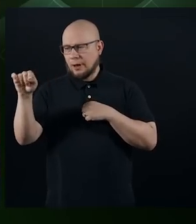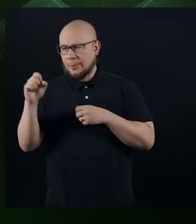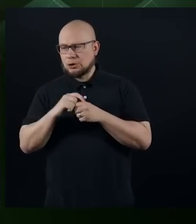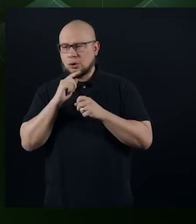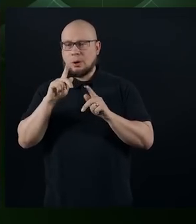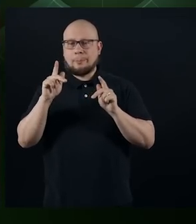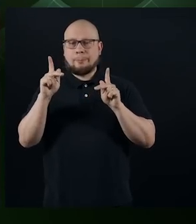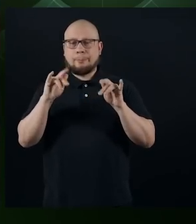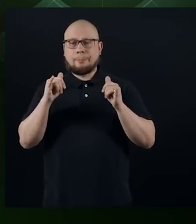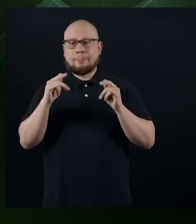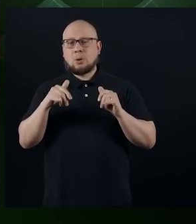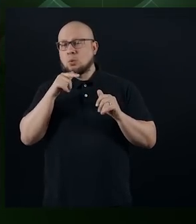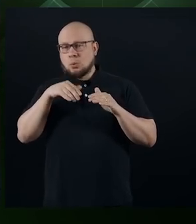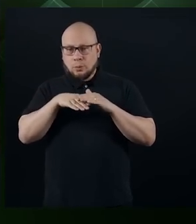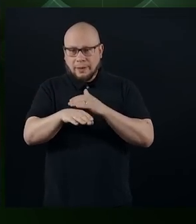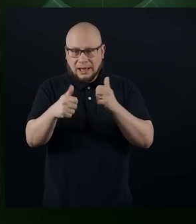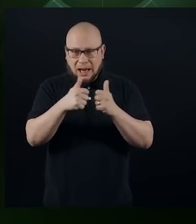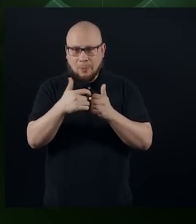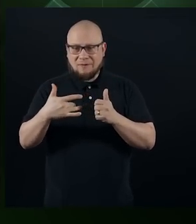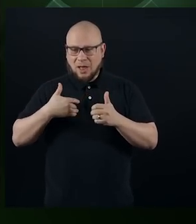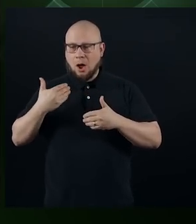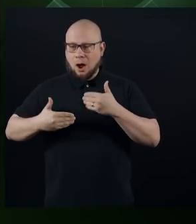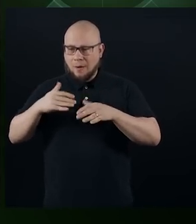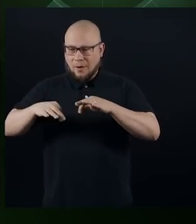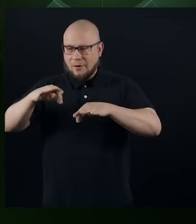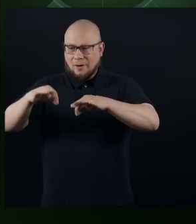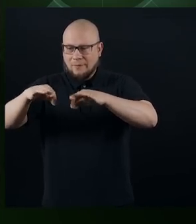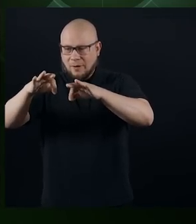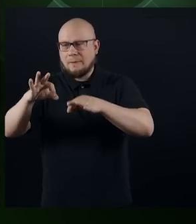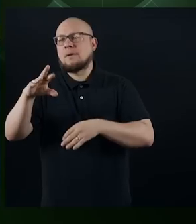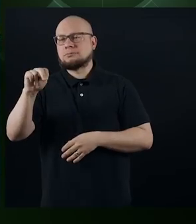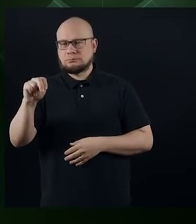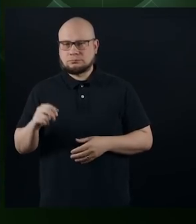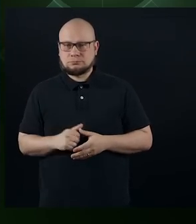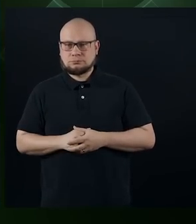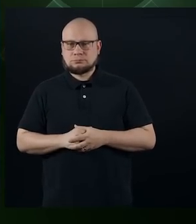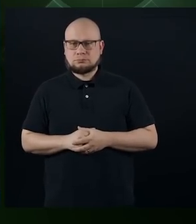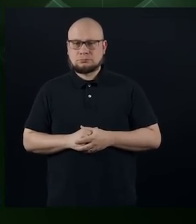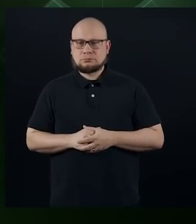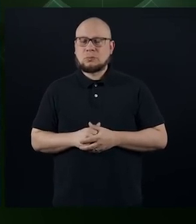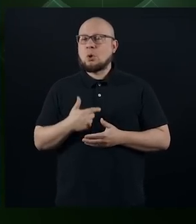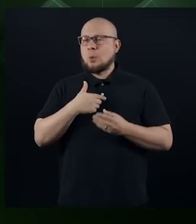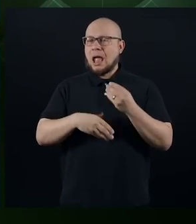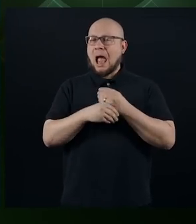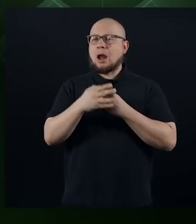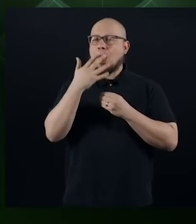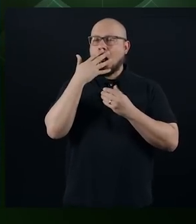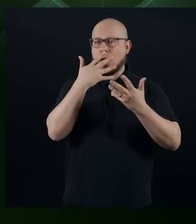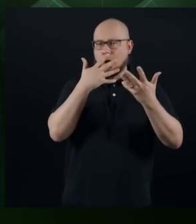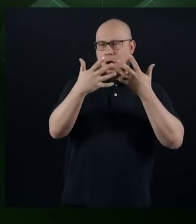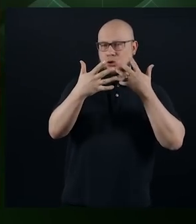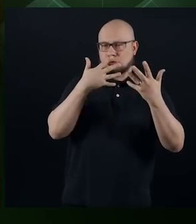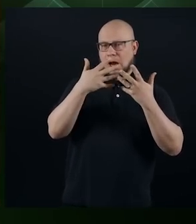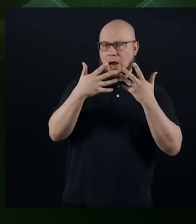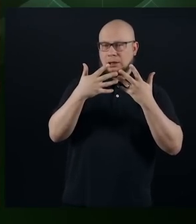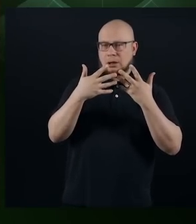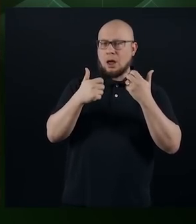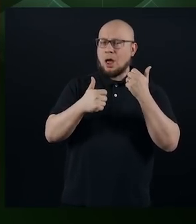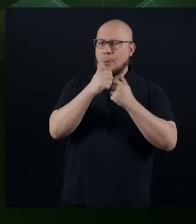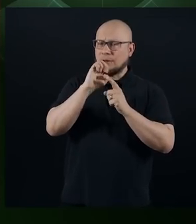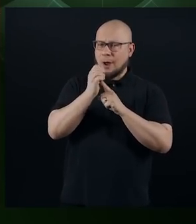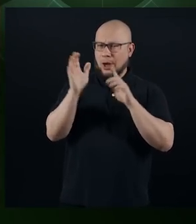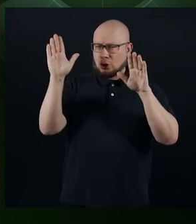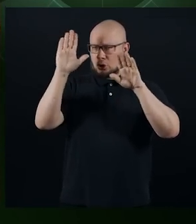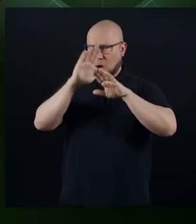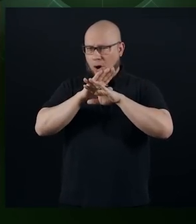players feel like they're making progress. So we use contrasting color, which goes against the palette of the rest of the environment, just